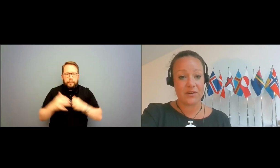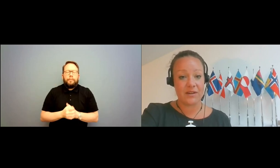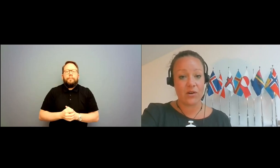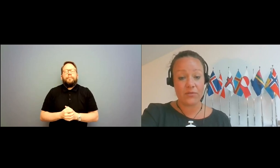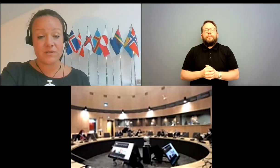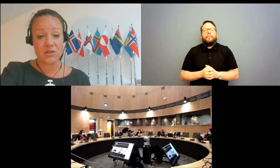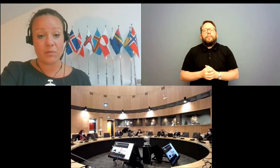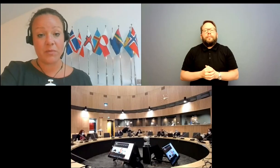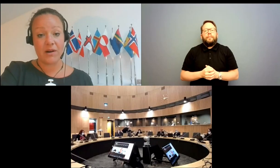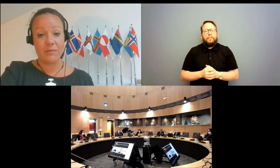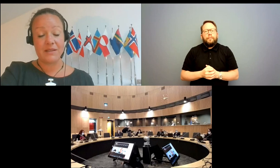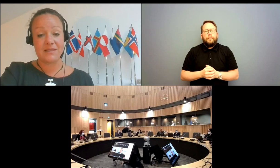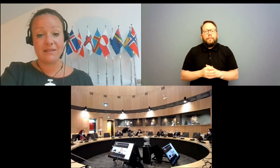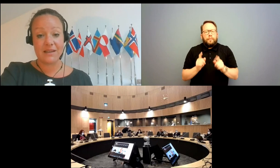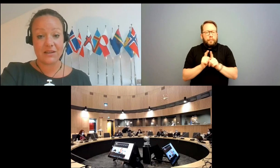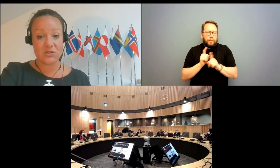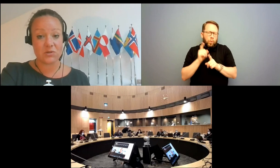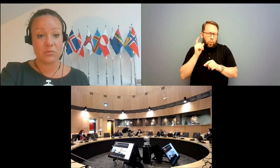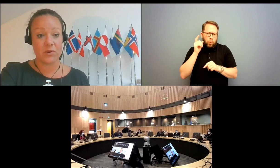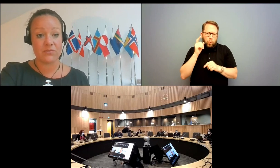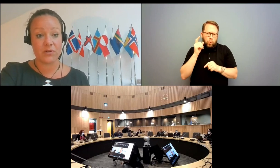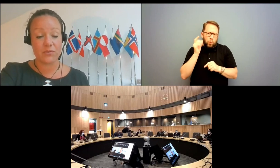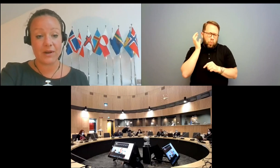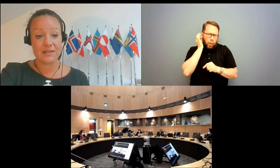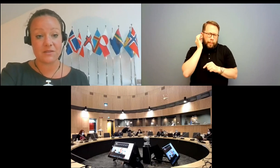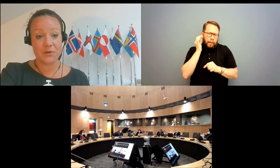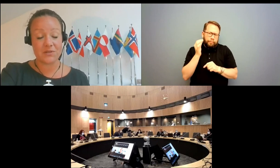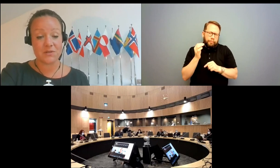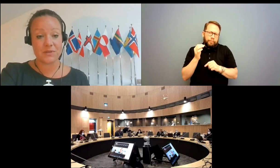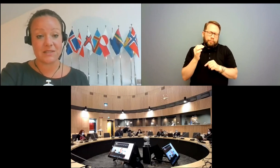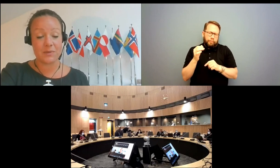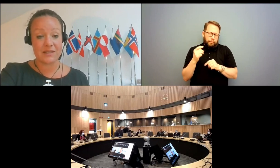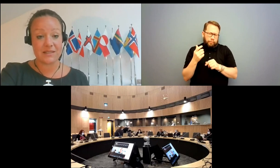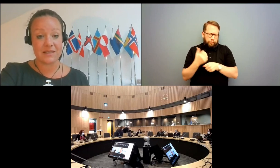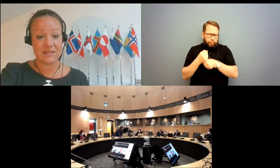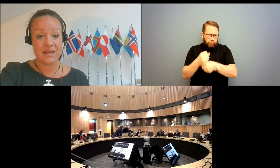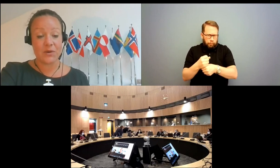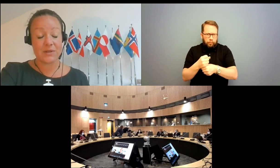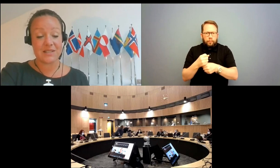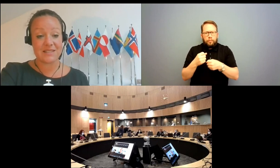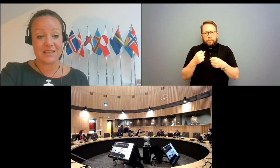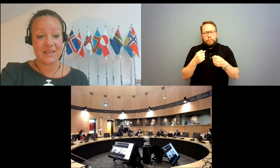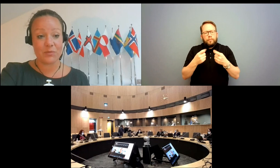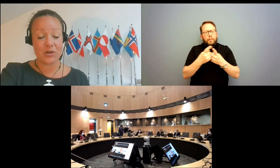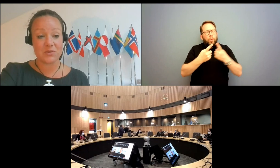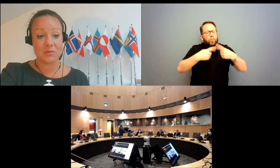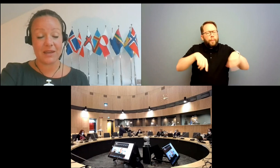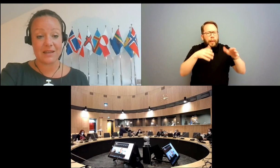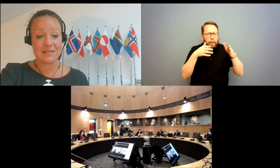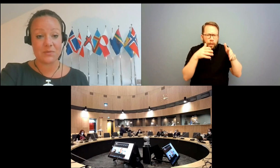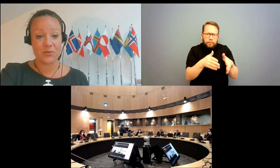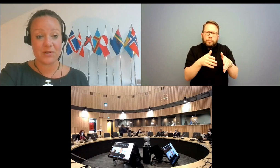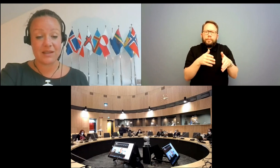representative of the Sami Parliament in the National Board for the Rights of Persons with Disabilities, which is the